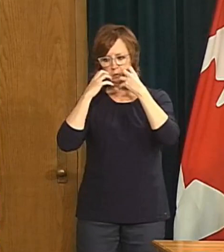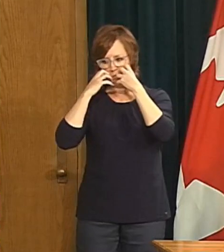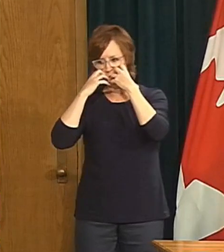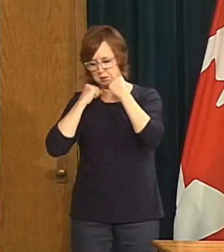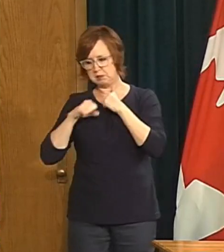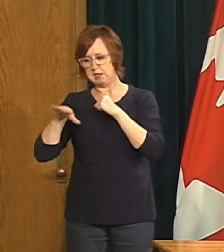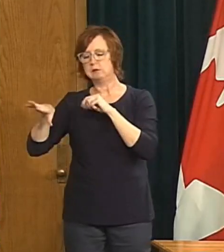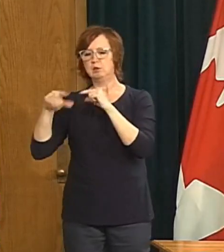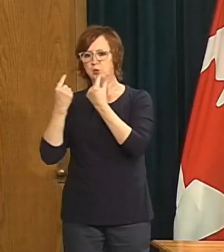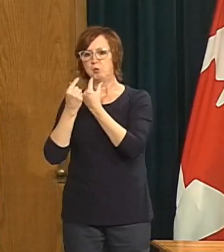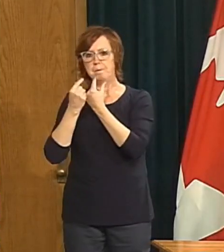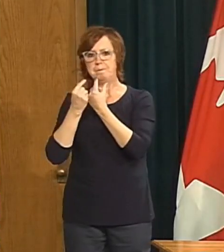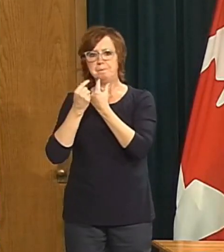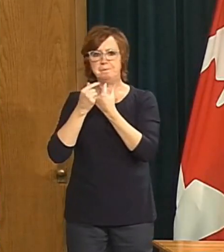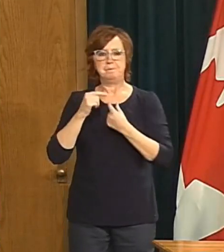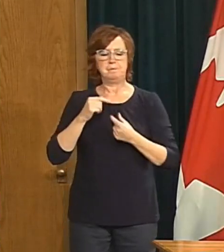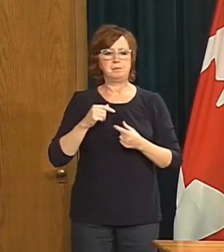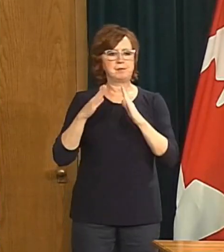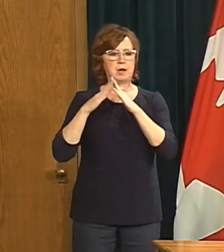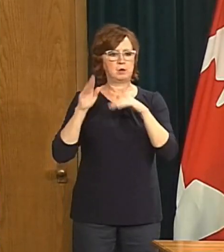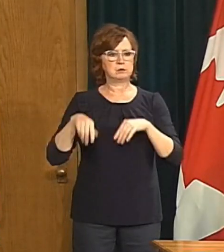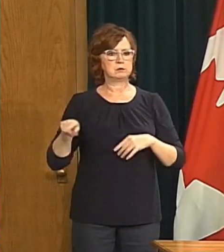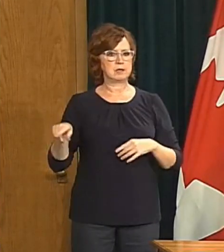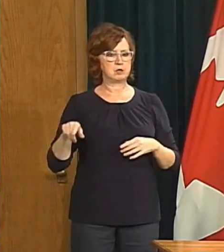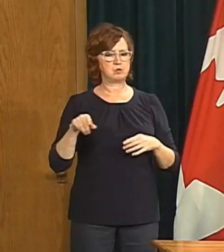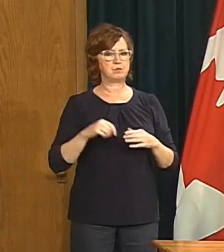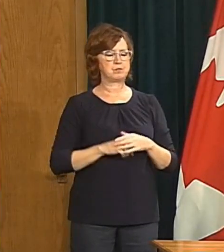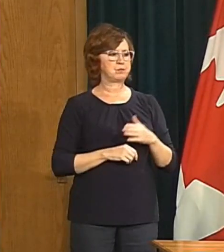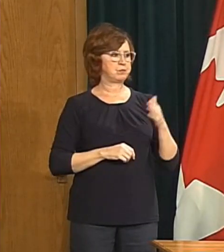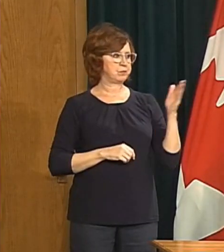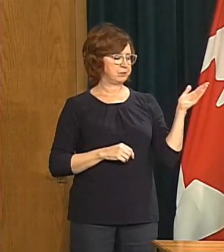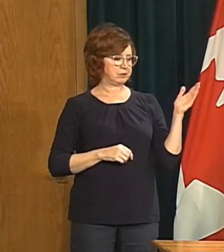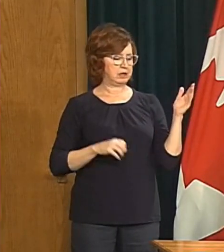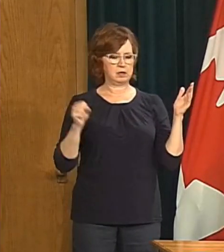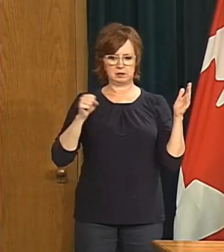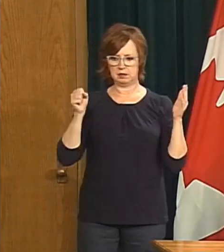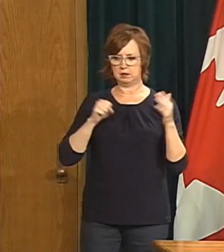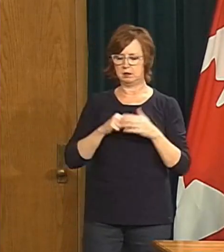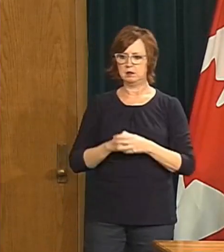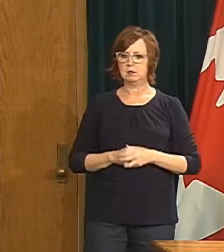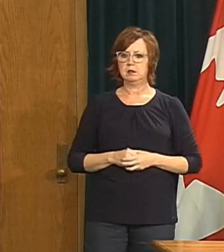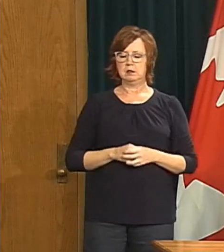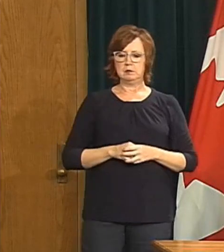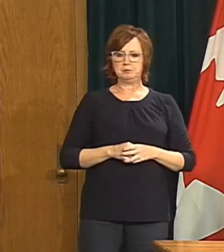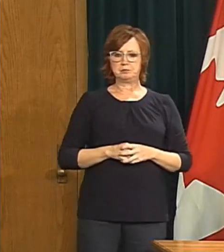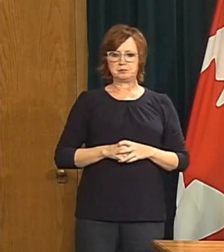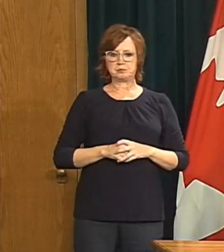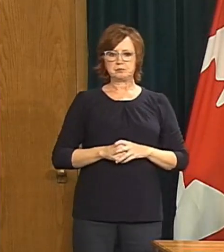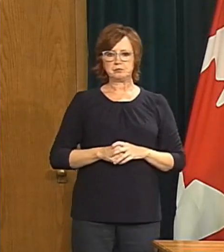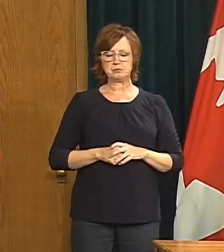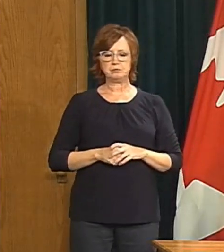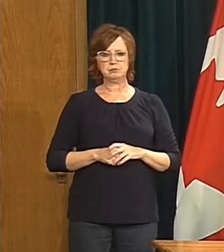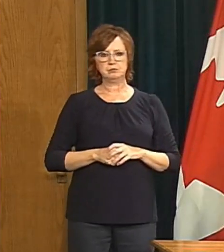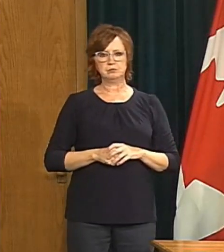our residents of those centers. Anything to add, Dr. Shahab? I think, like the Premier said, the testing criteria will continue to